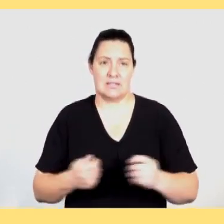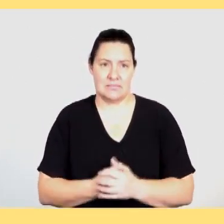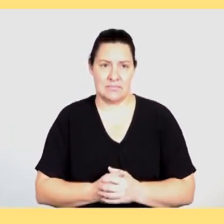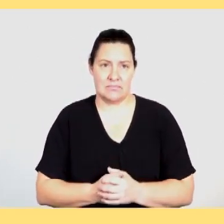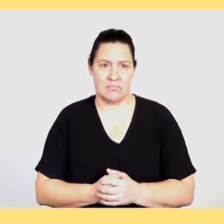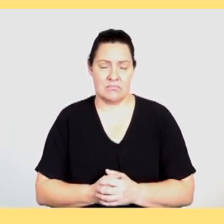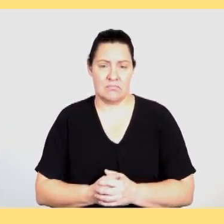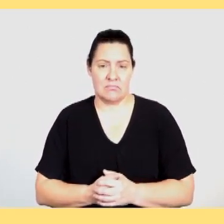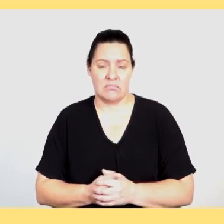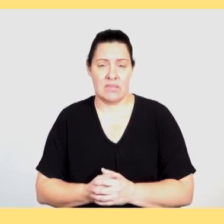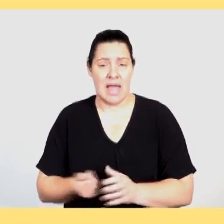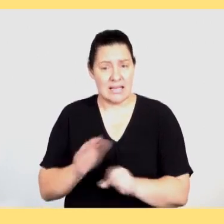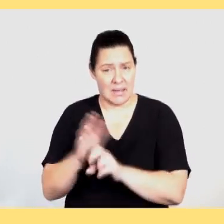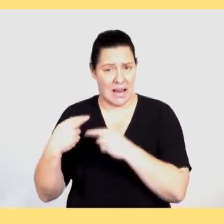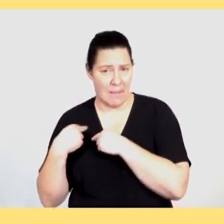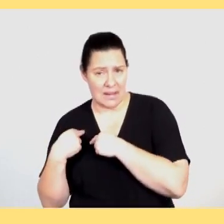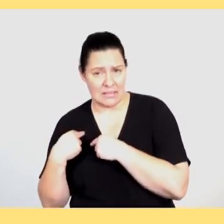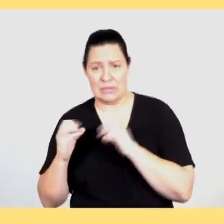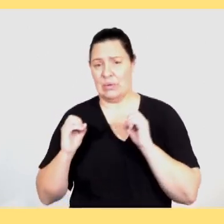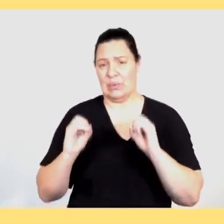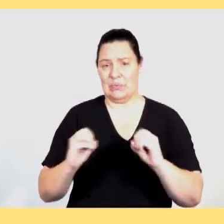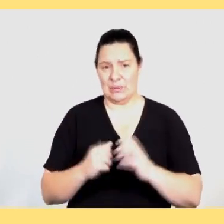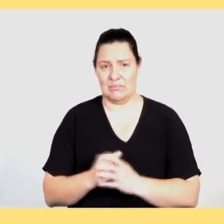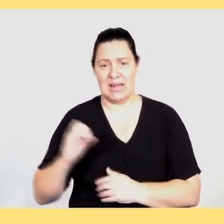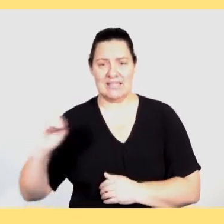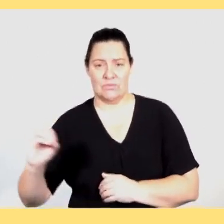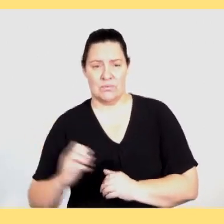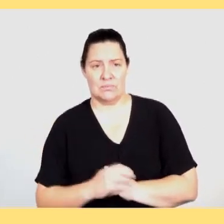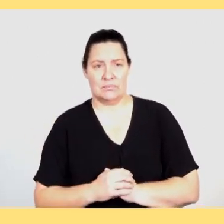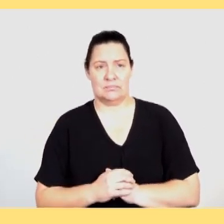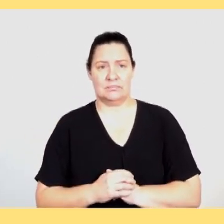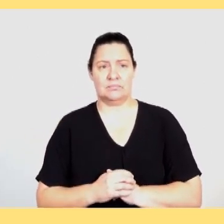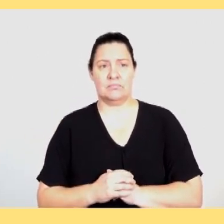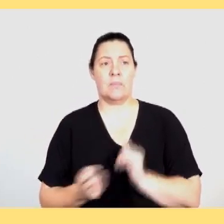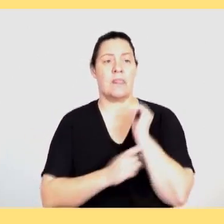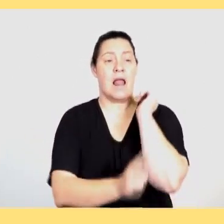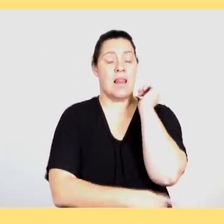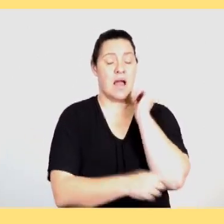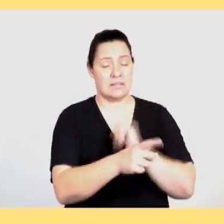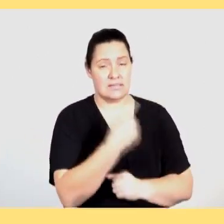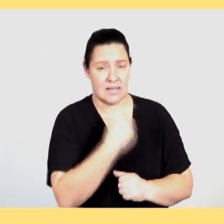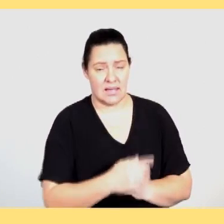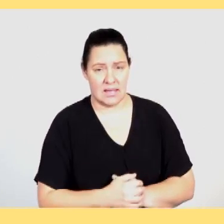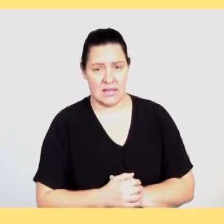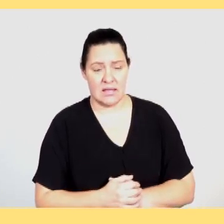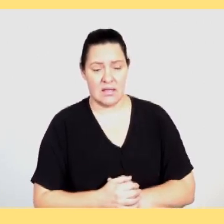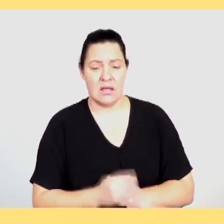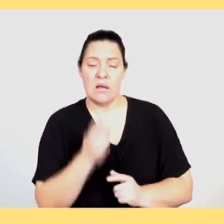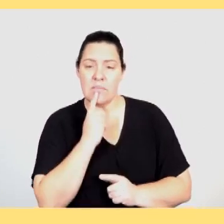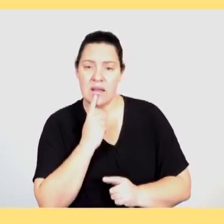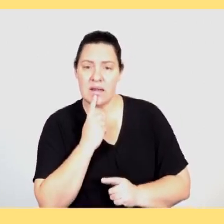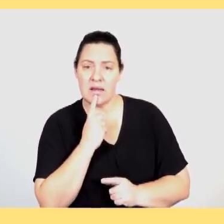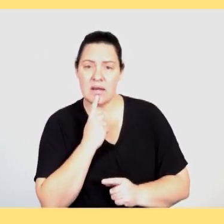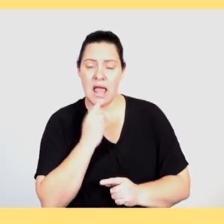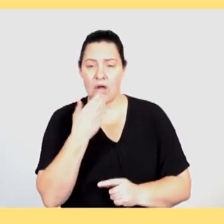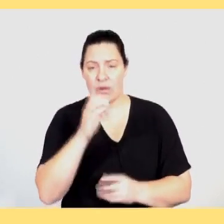expense. Does it affect my liabilities? No, you remain with 0. The last part now says,